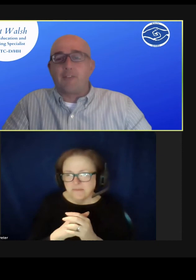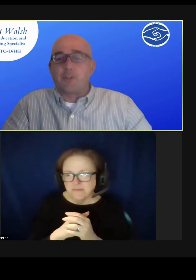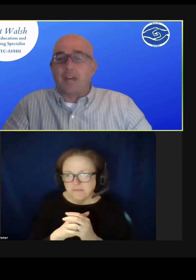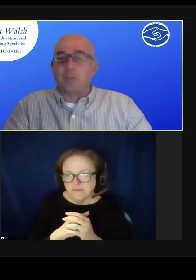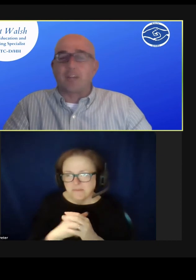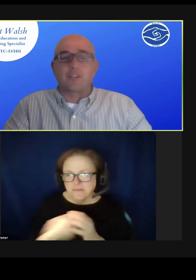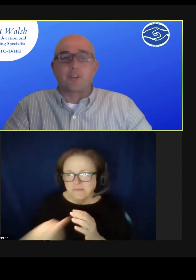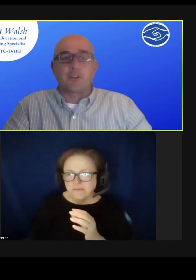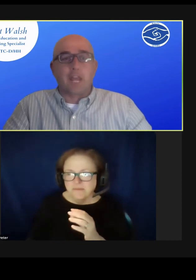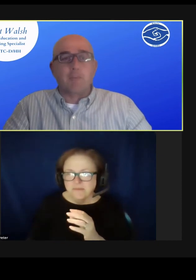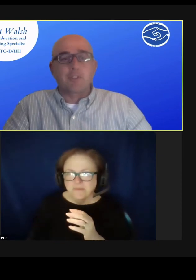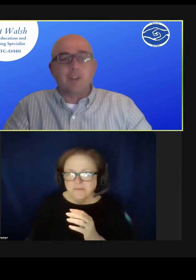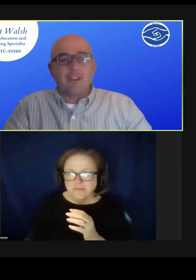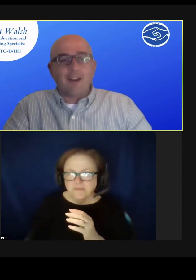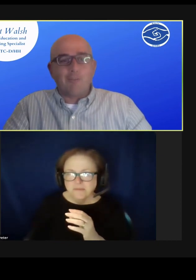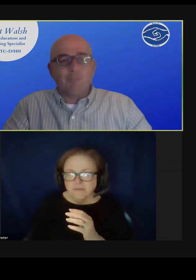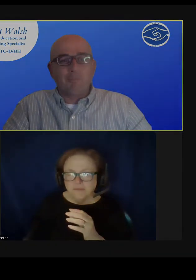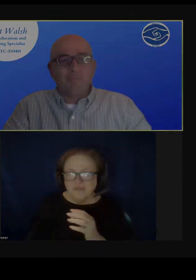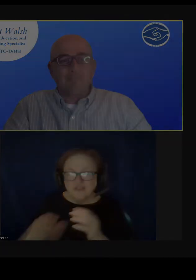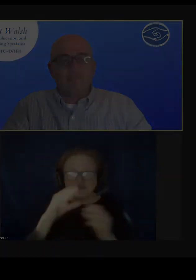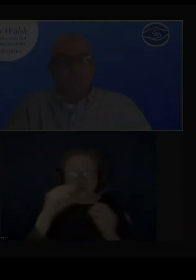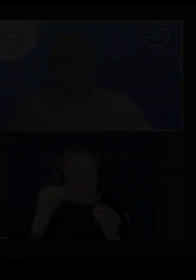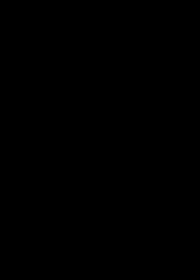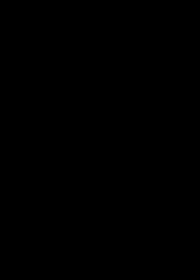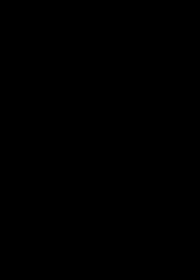And if you guys would like to turn your cameras on now.